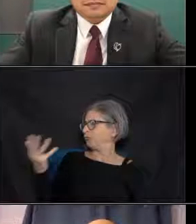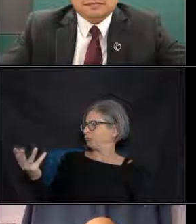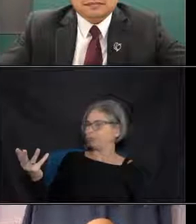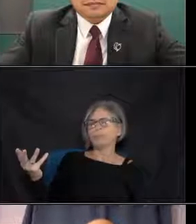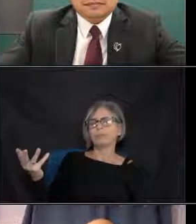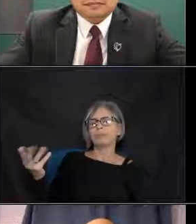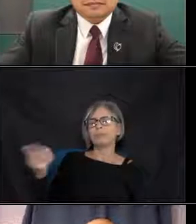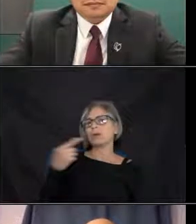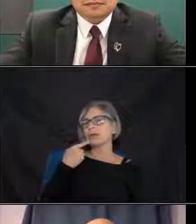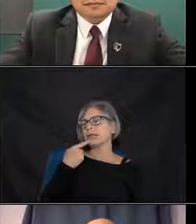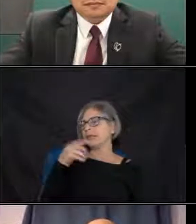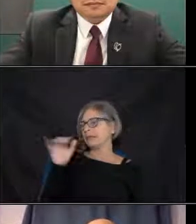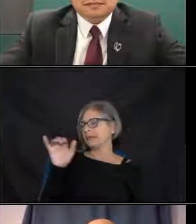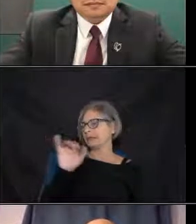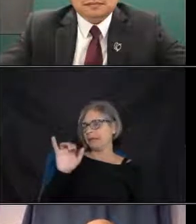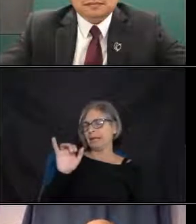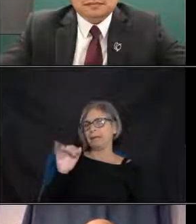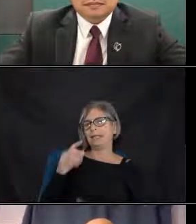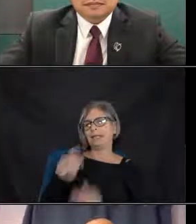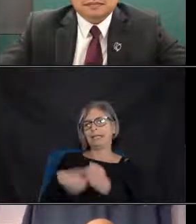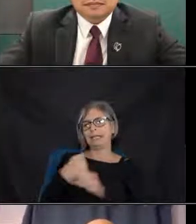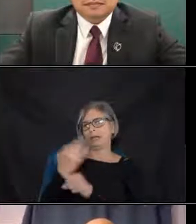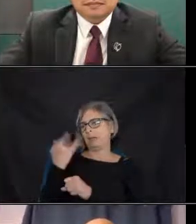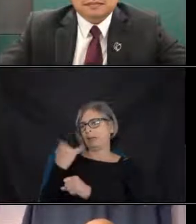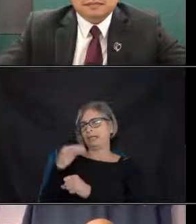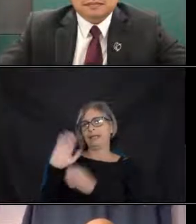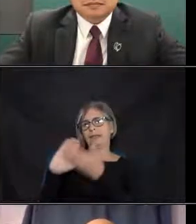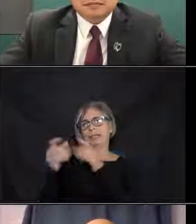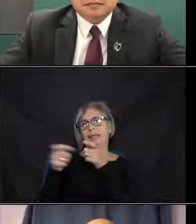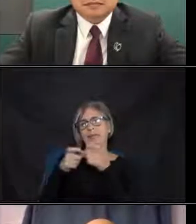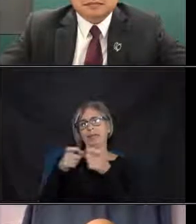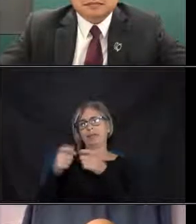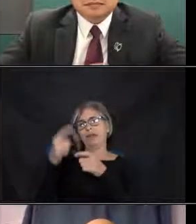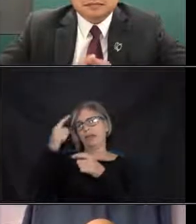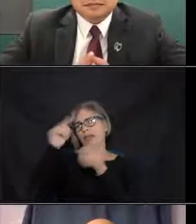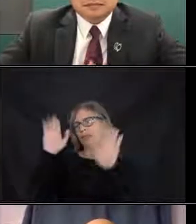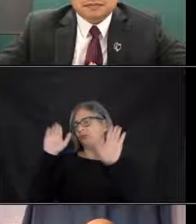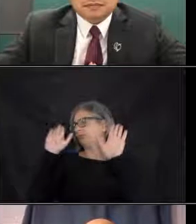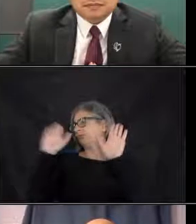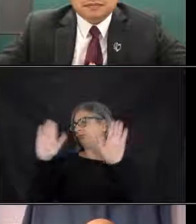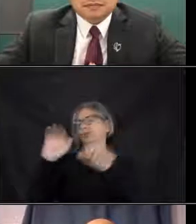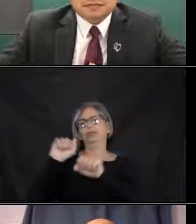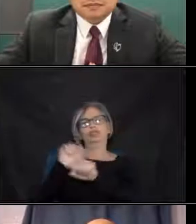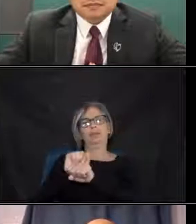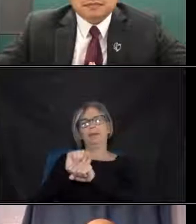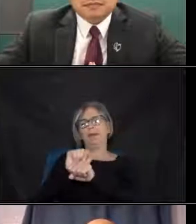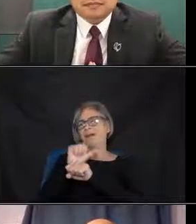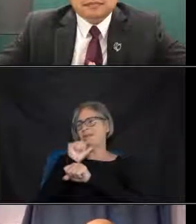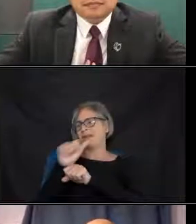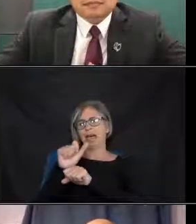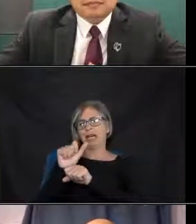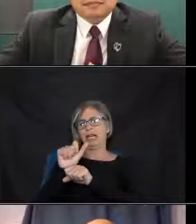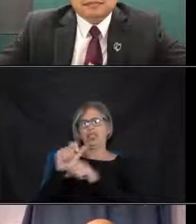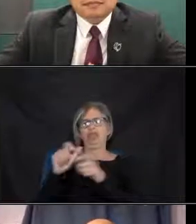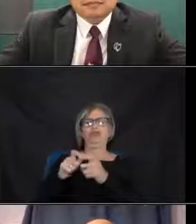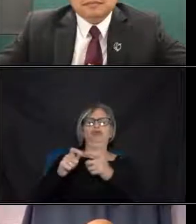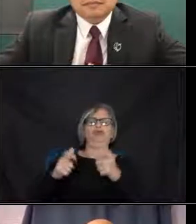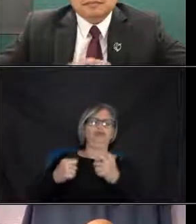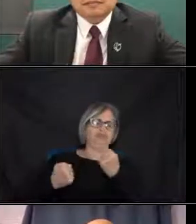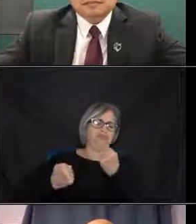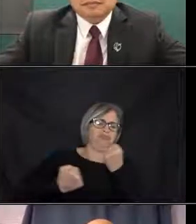So I'll say the same things I've said in years past. I think the city manager does a fine job. I'm not particularly a big fan